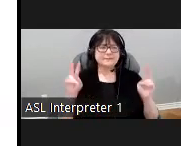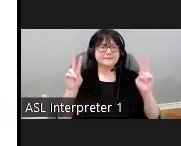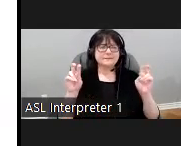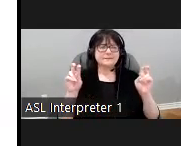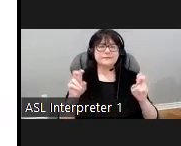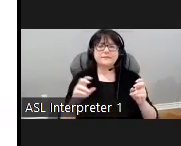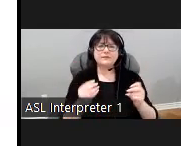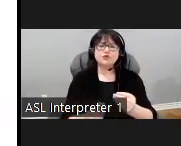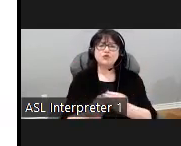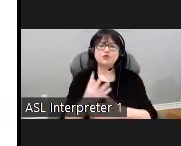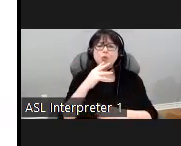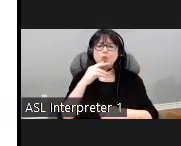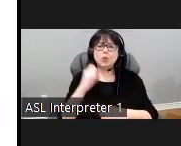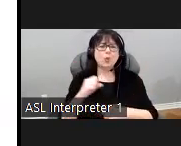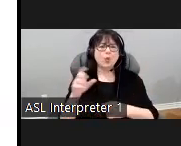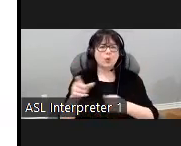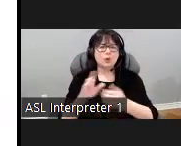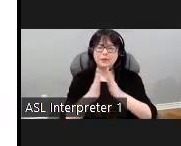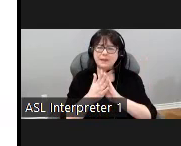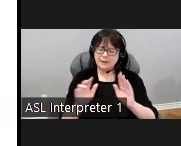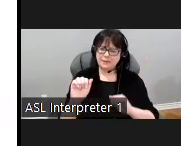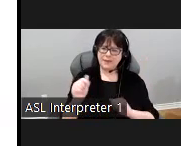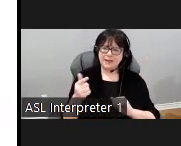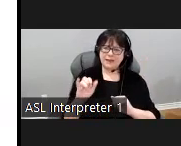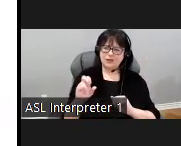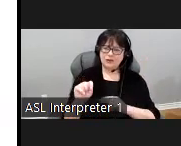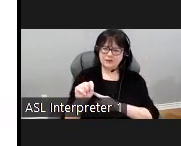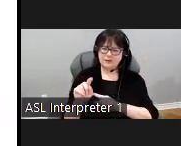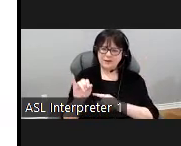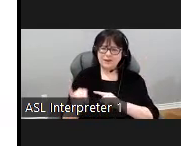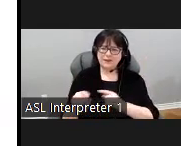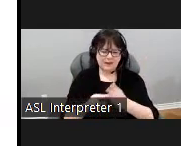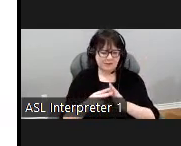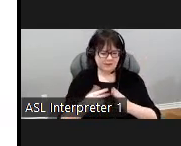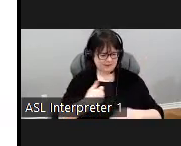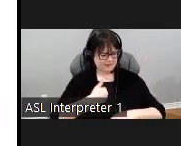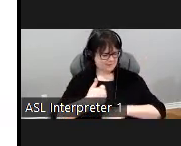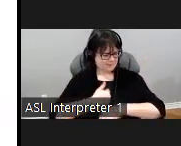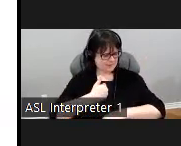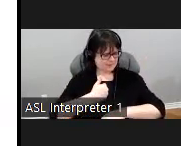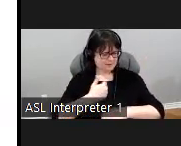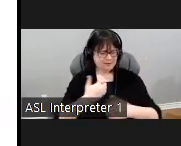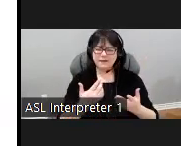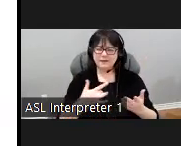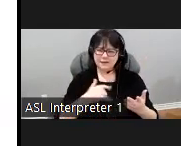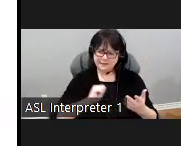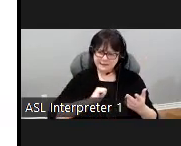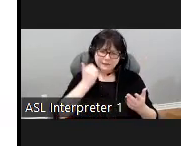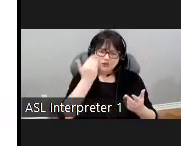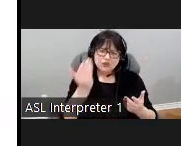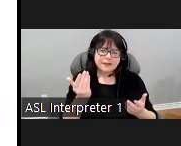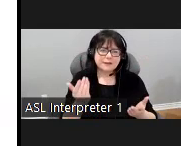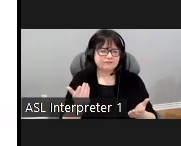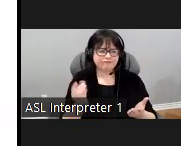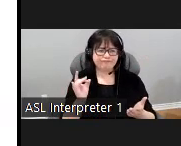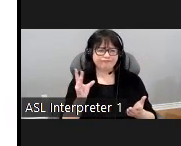considering. The internalization of blaming yourself for the situation, feeling shame about that. The